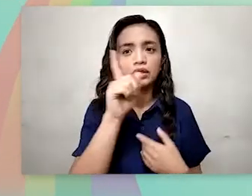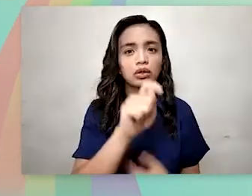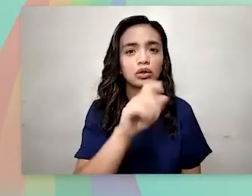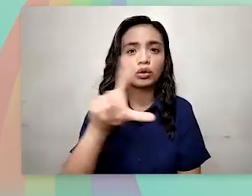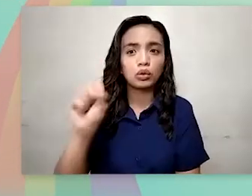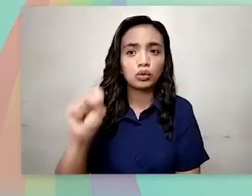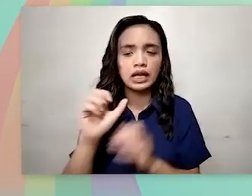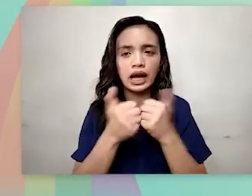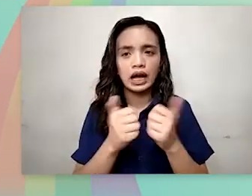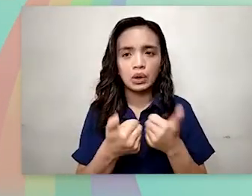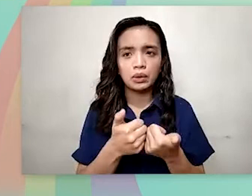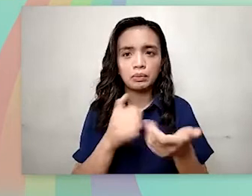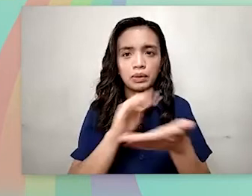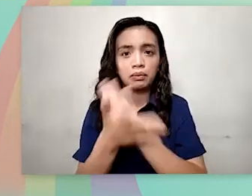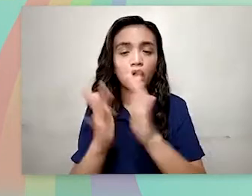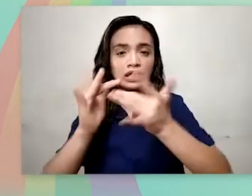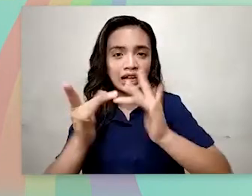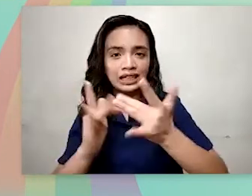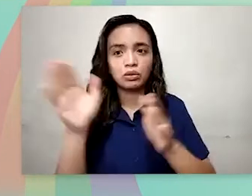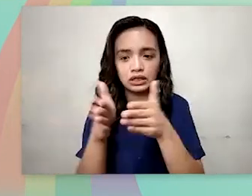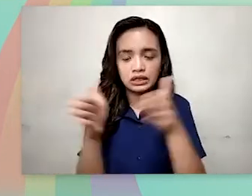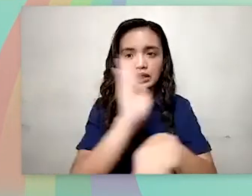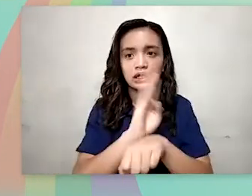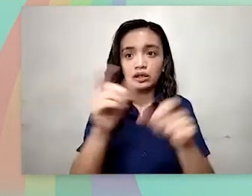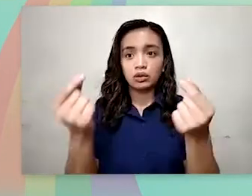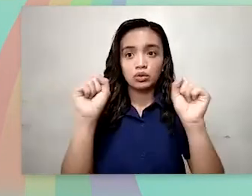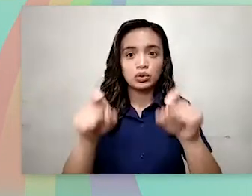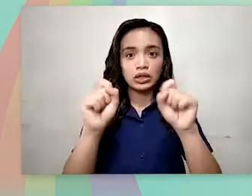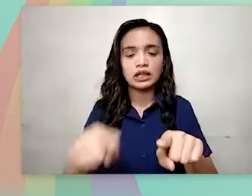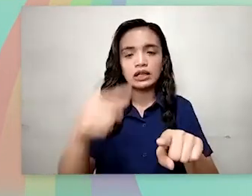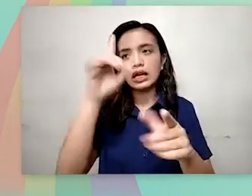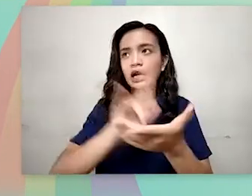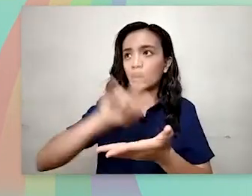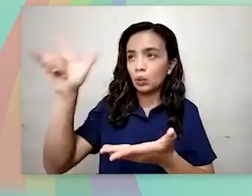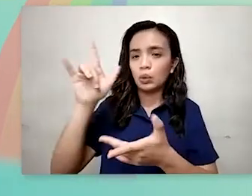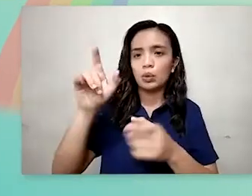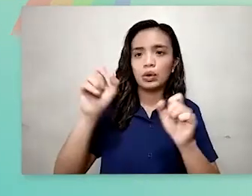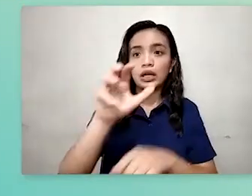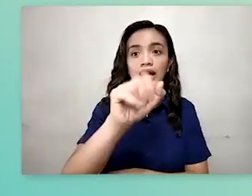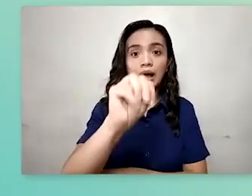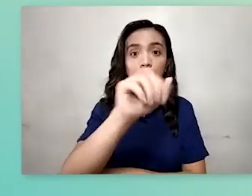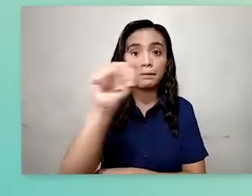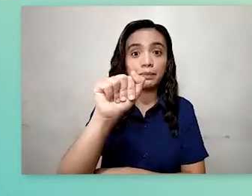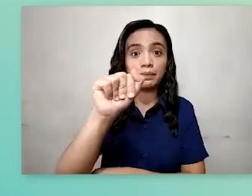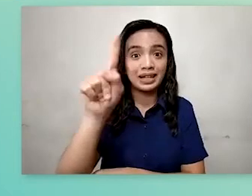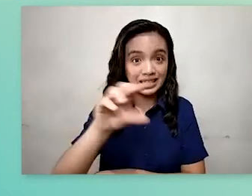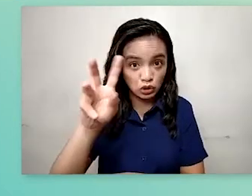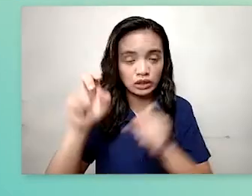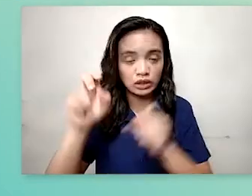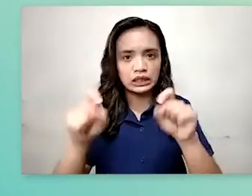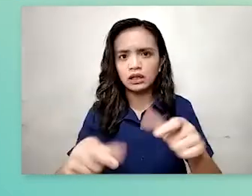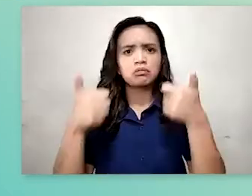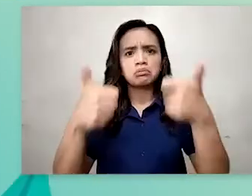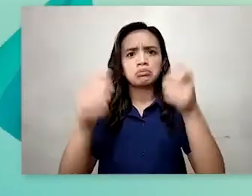digitize MSMEs. To sell their products overseas or to get them listed on Amazon. It's really amazing, and they're making money